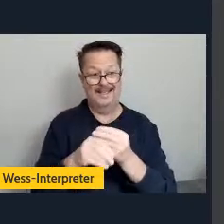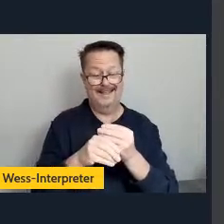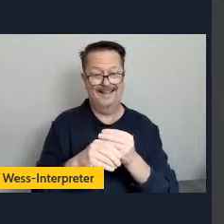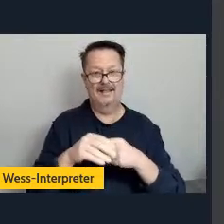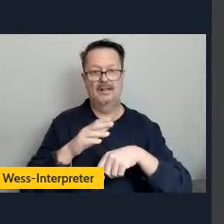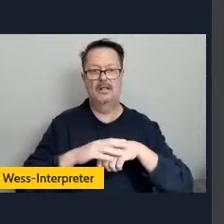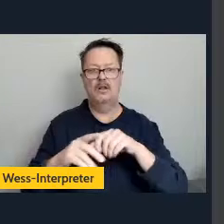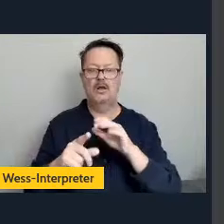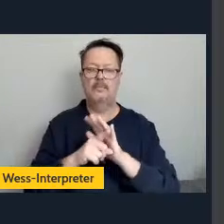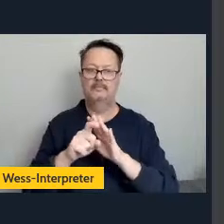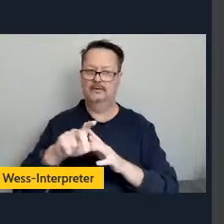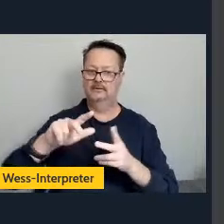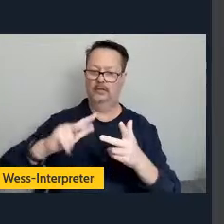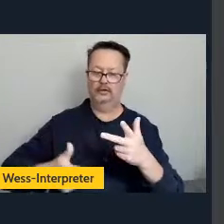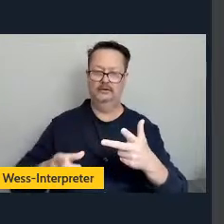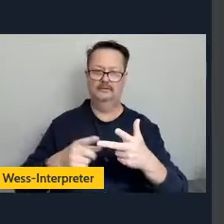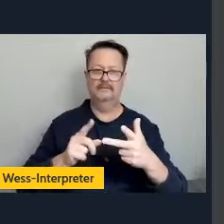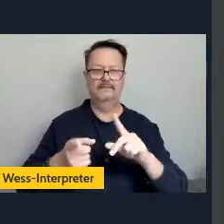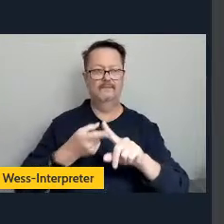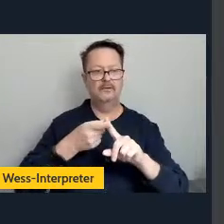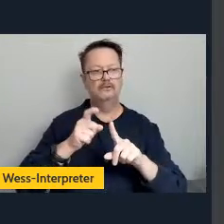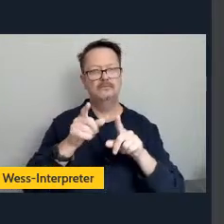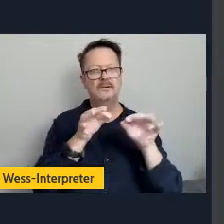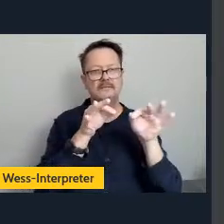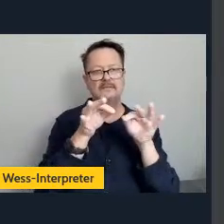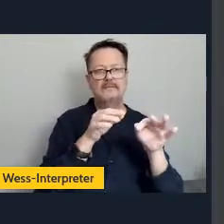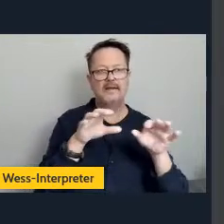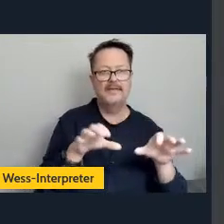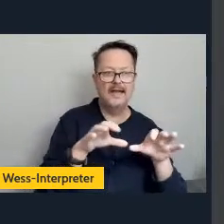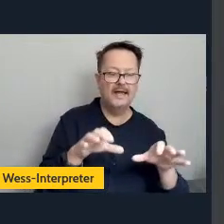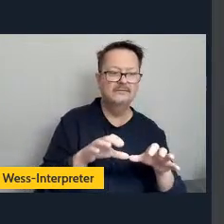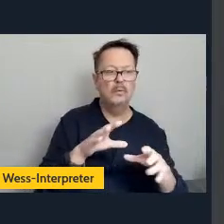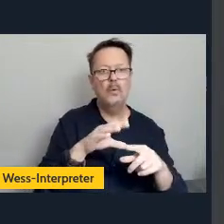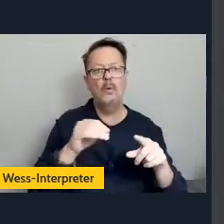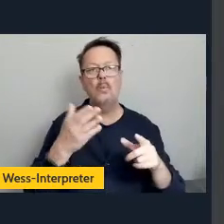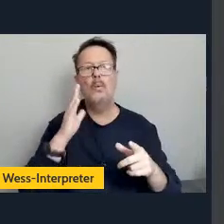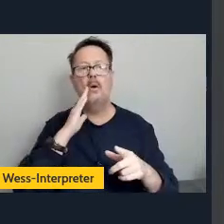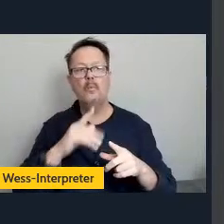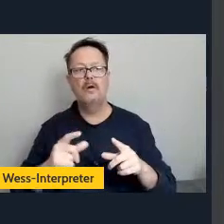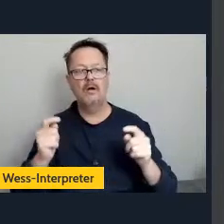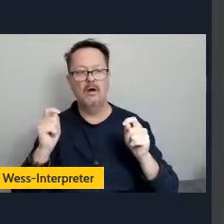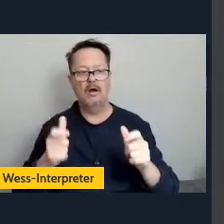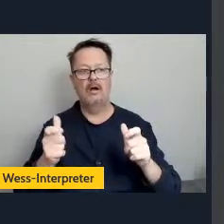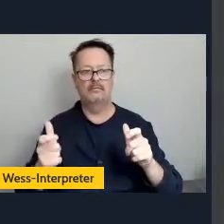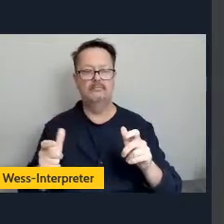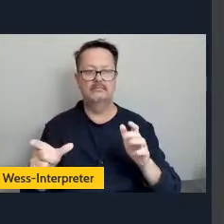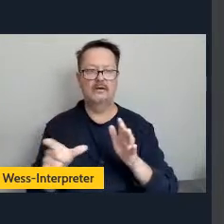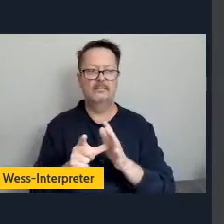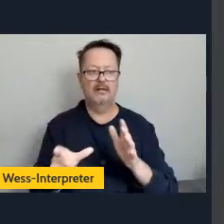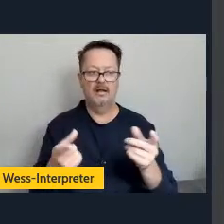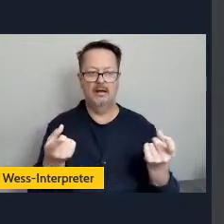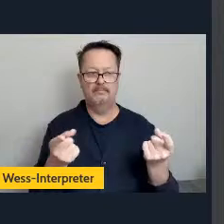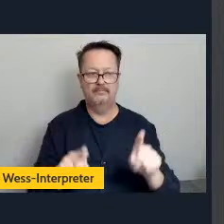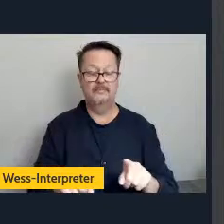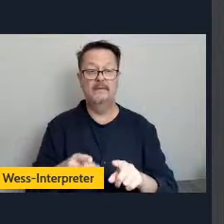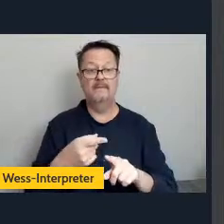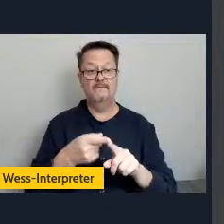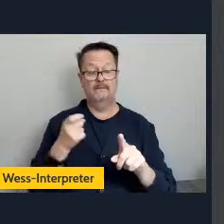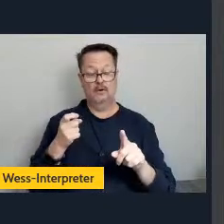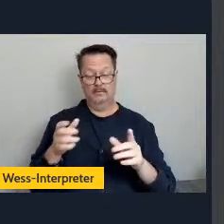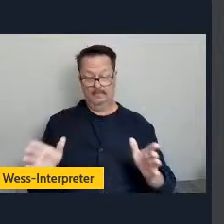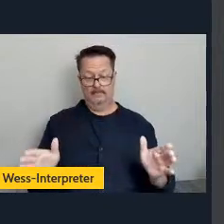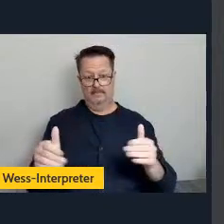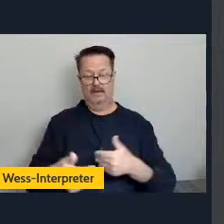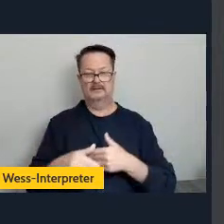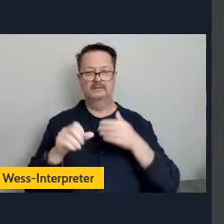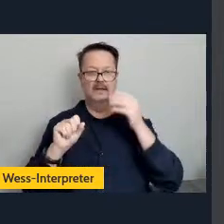do 2 things. So first you need to define your action or default action. So the one that comes out of the box is